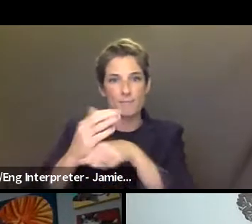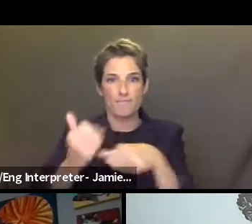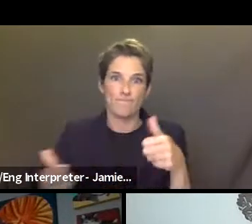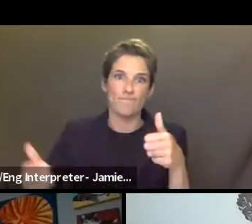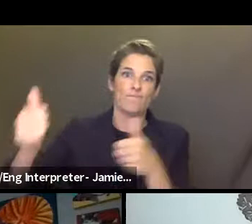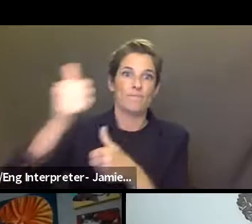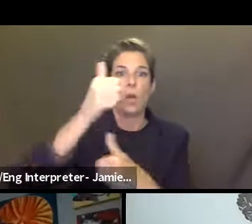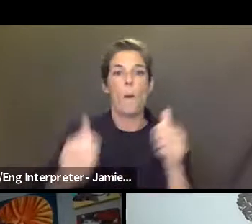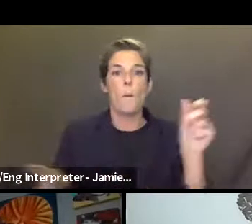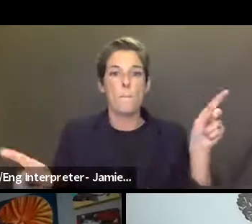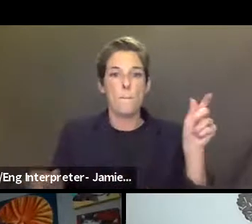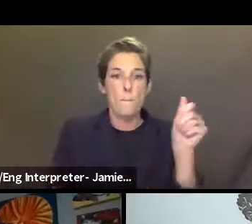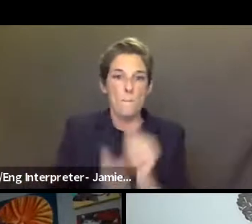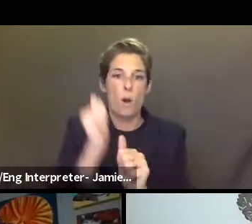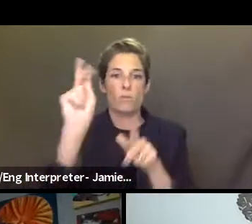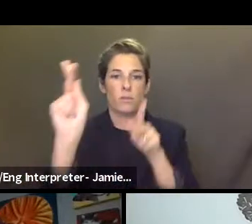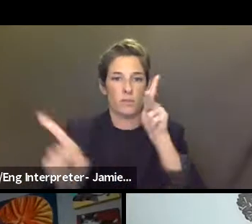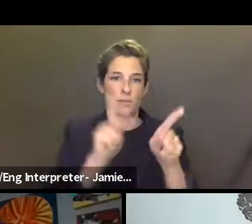at this room.